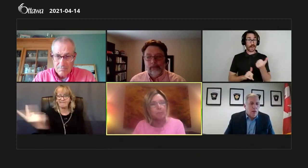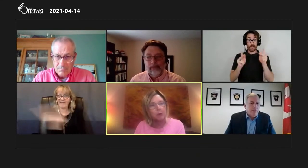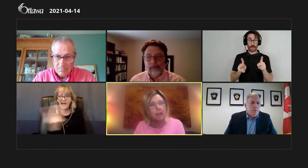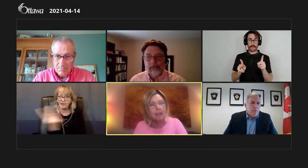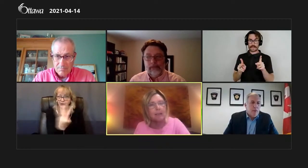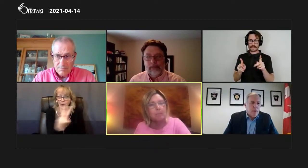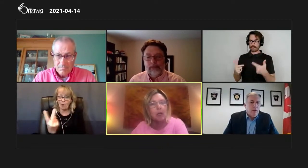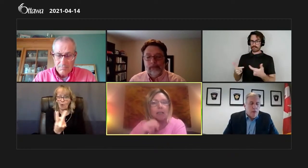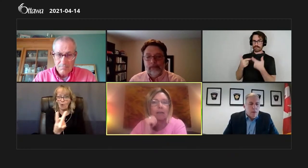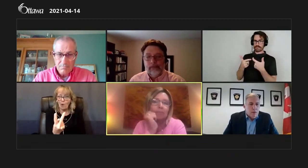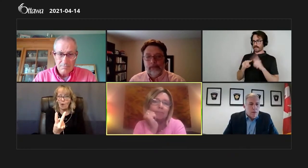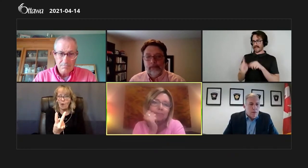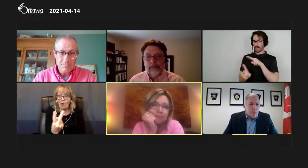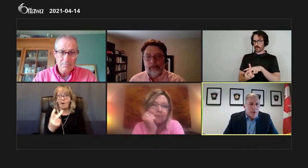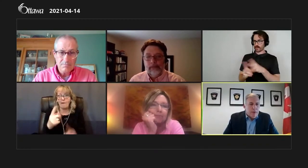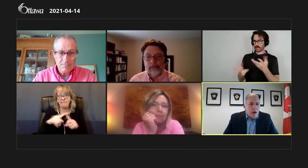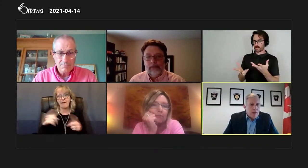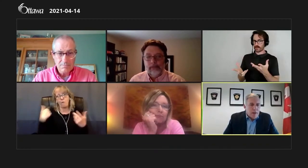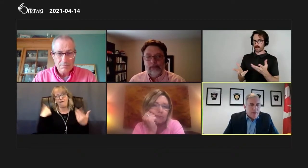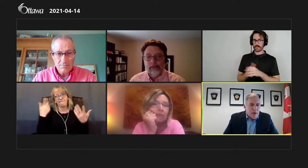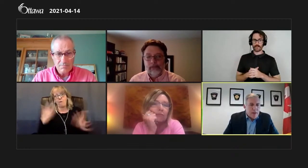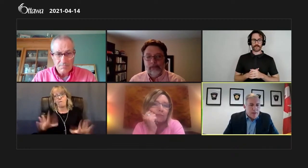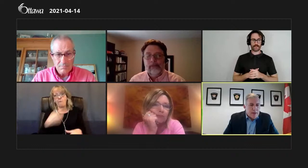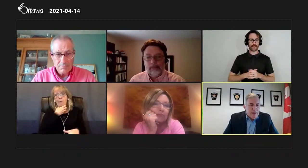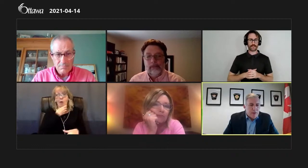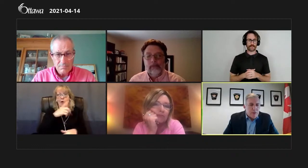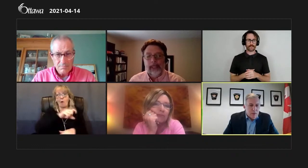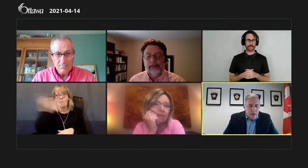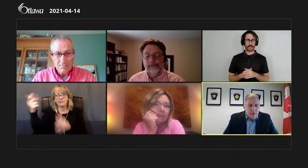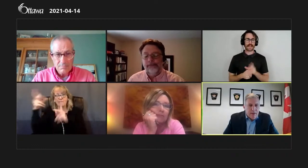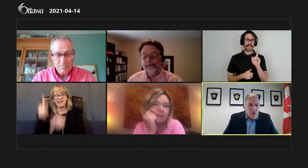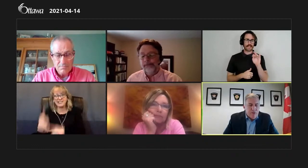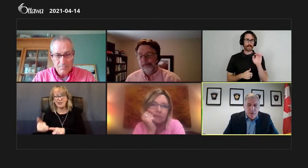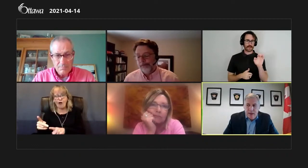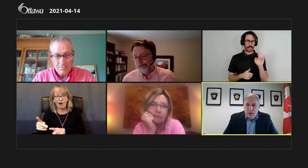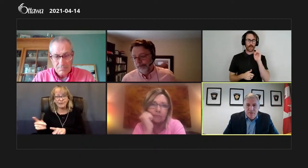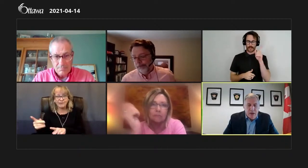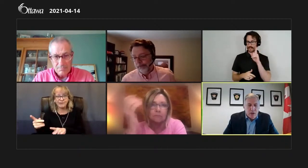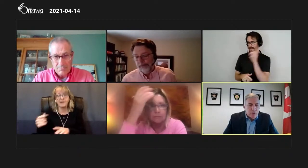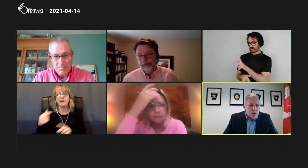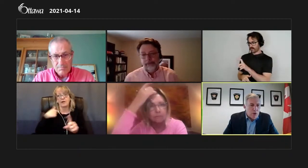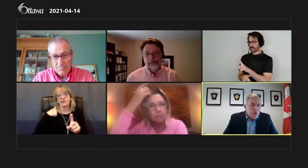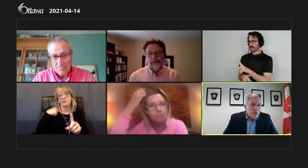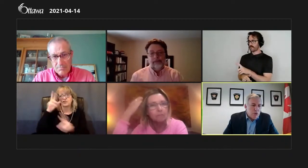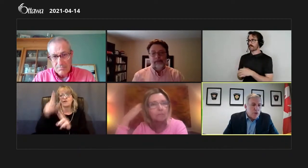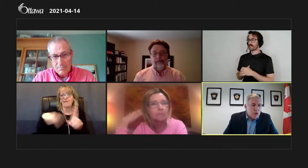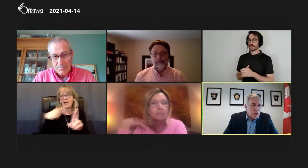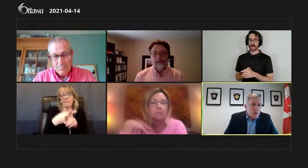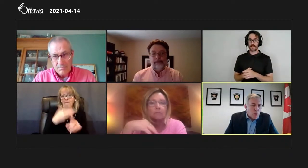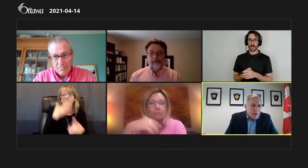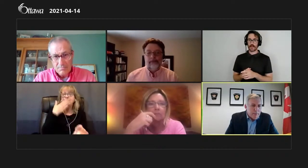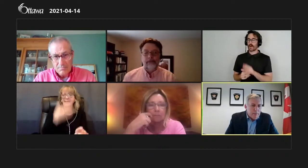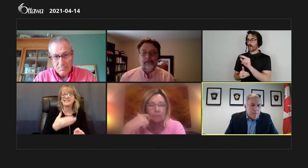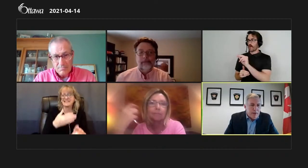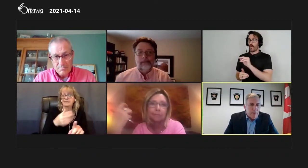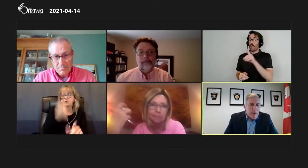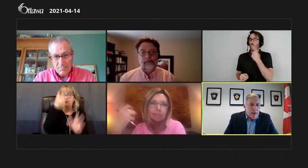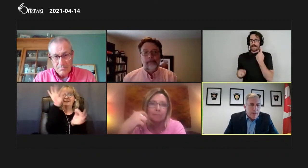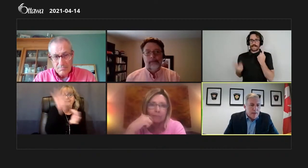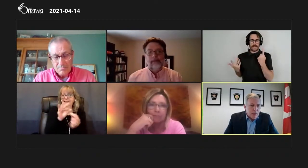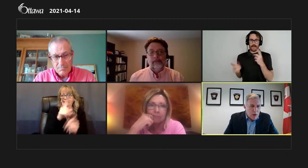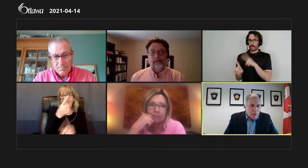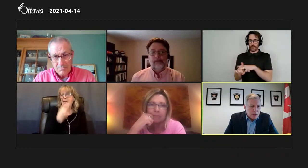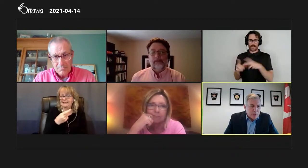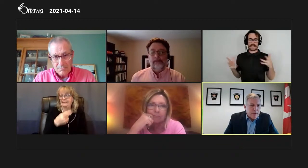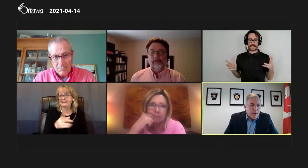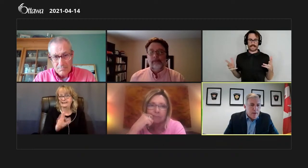from booking that spot? Brenda, I think I can take that. So thank you for that clarification. No, you should just book one, but as